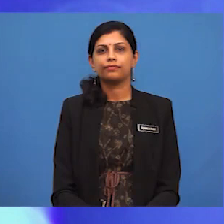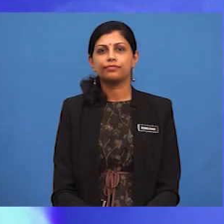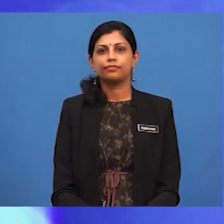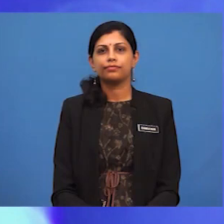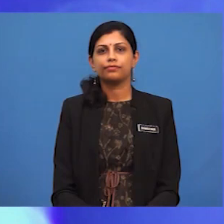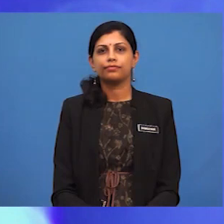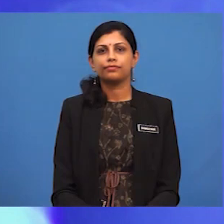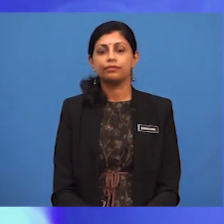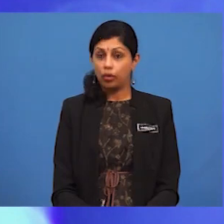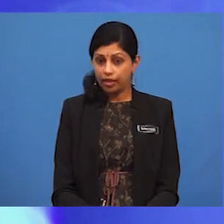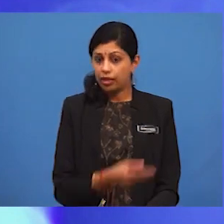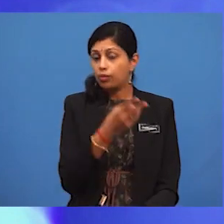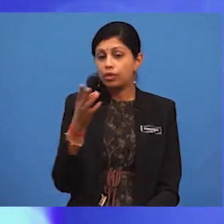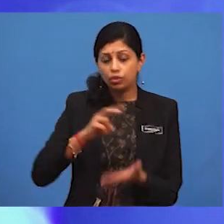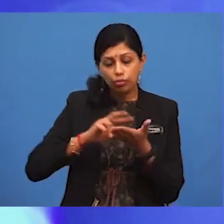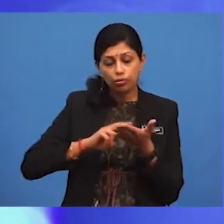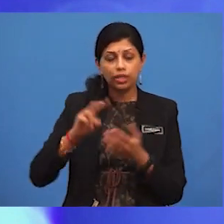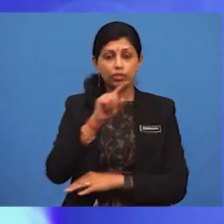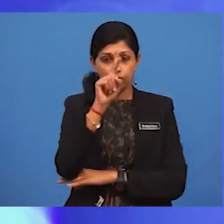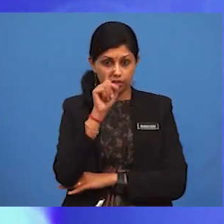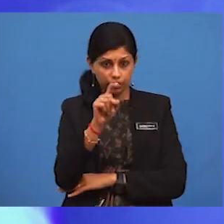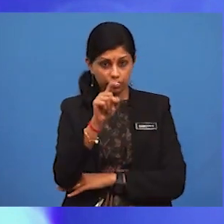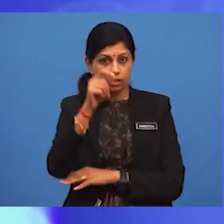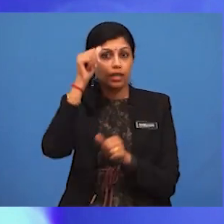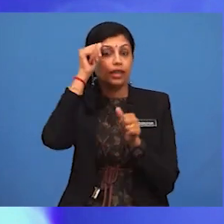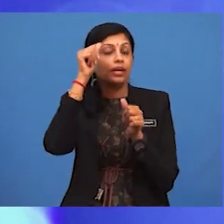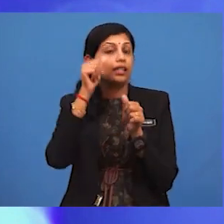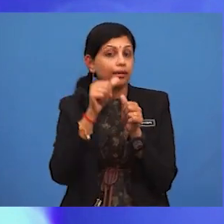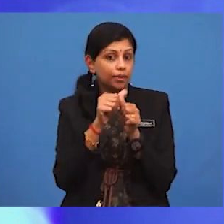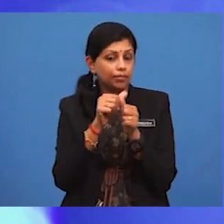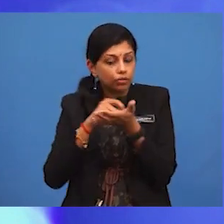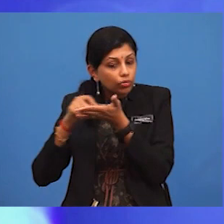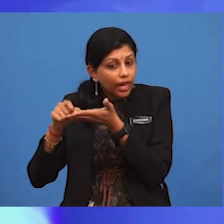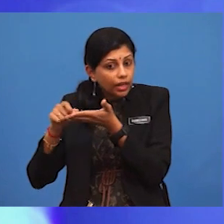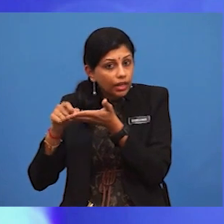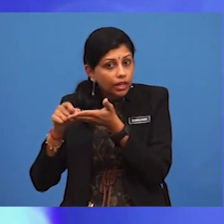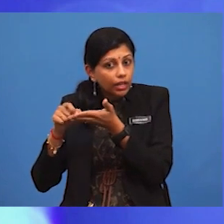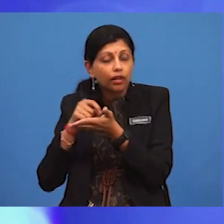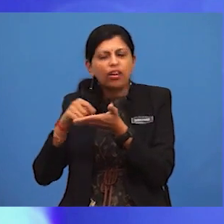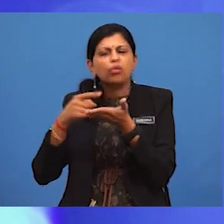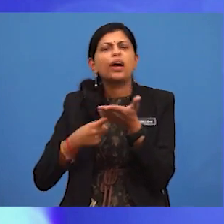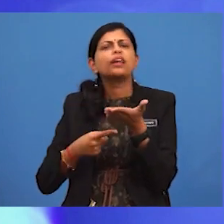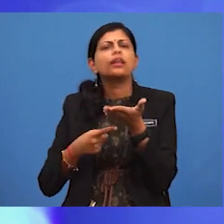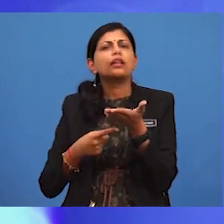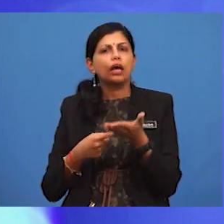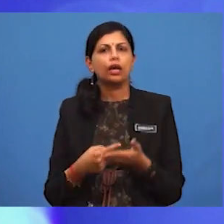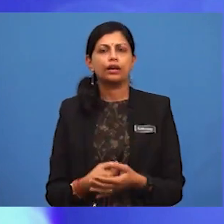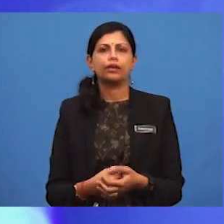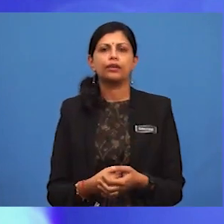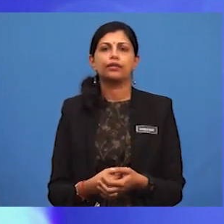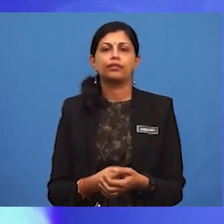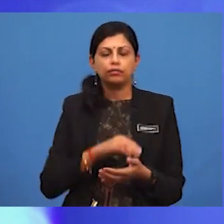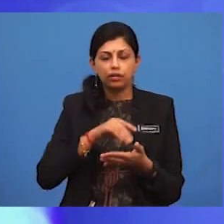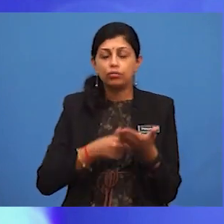When reading the question, here are the things you need to quickly jot down. Remember, time